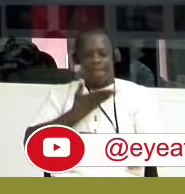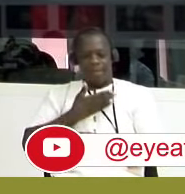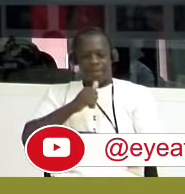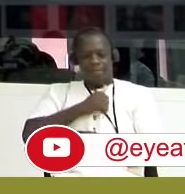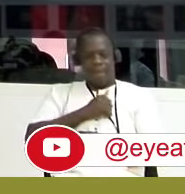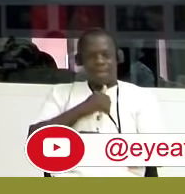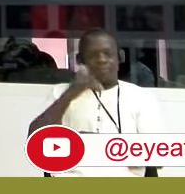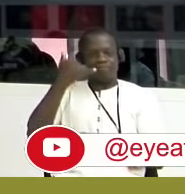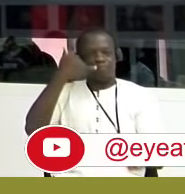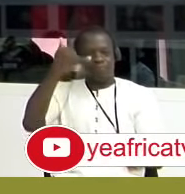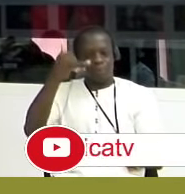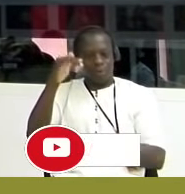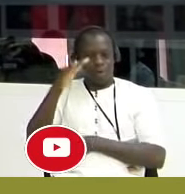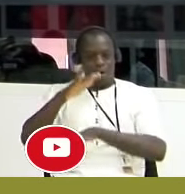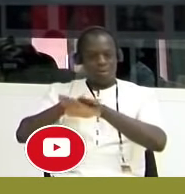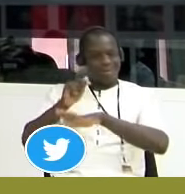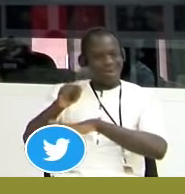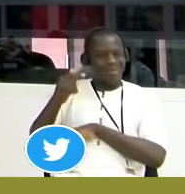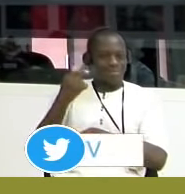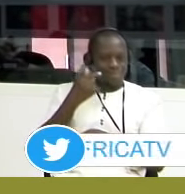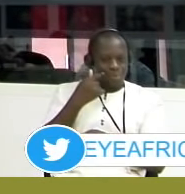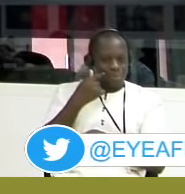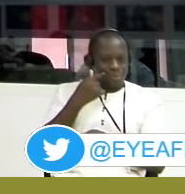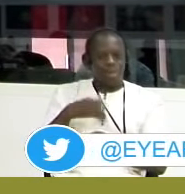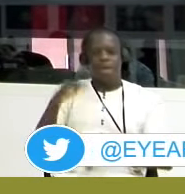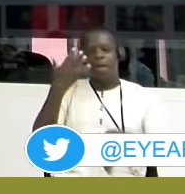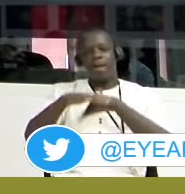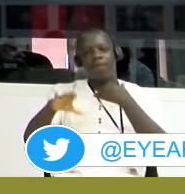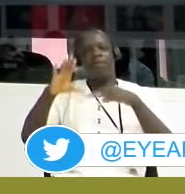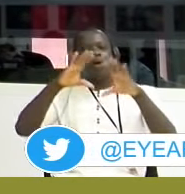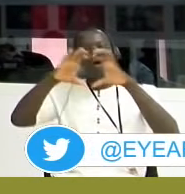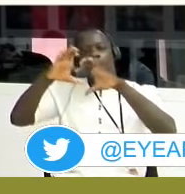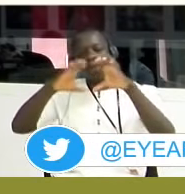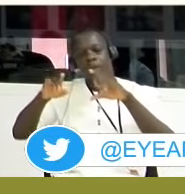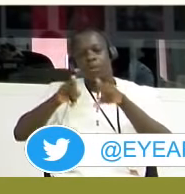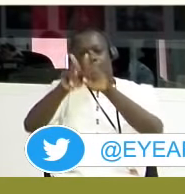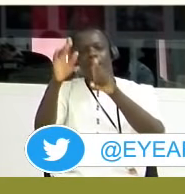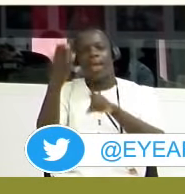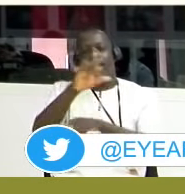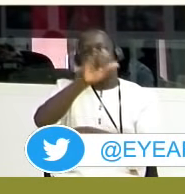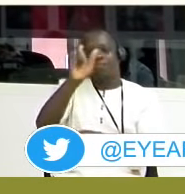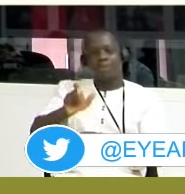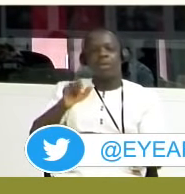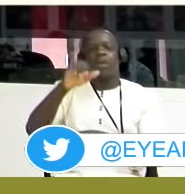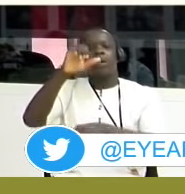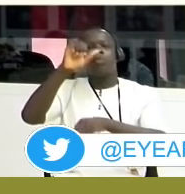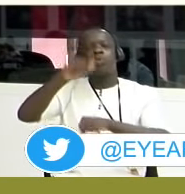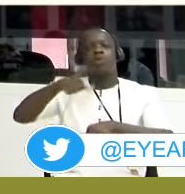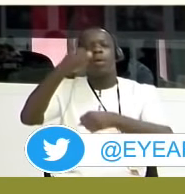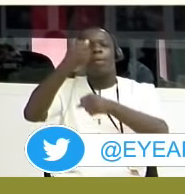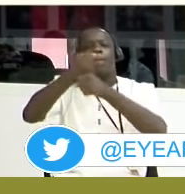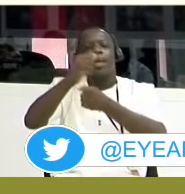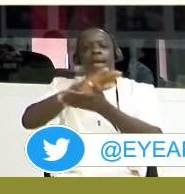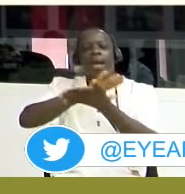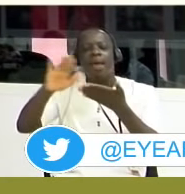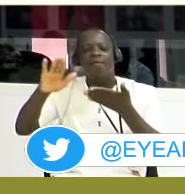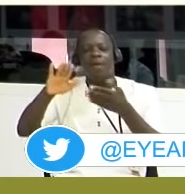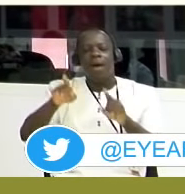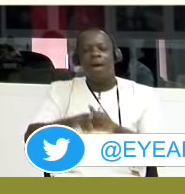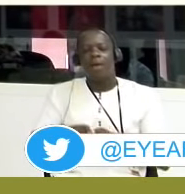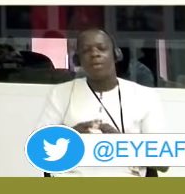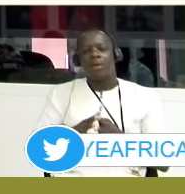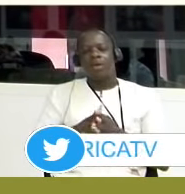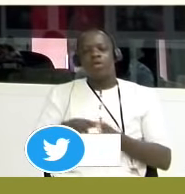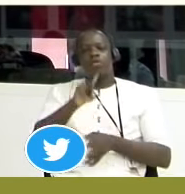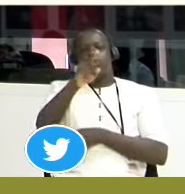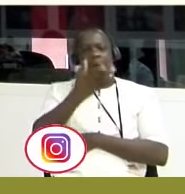I did not speak to anybody. Can you clarify that? What do you mean by you did not have your telephone? Were you in possession of a mobile phone at that